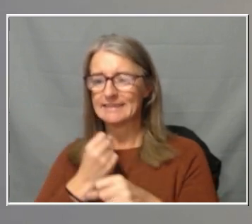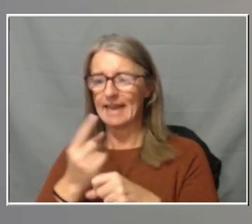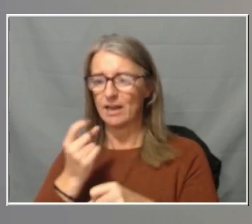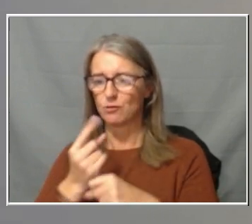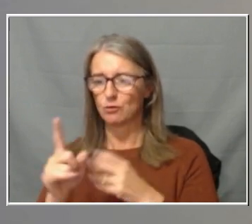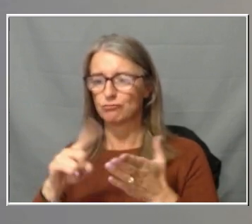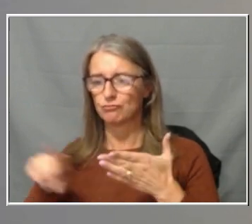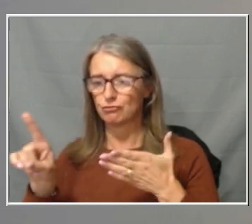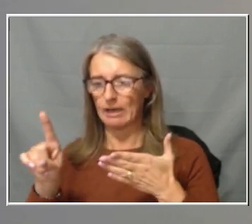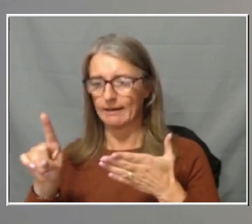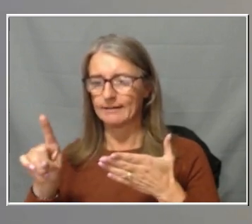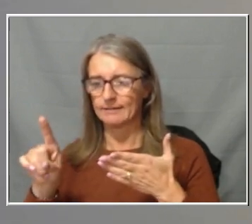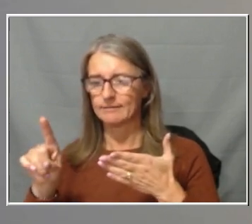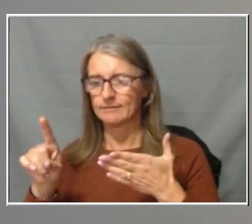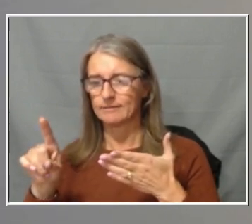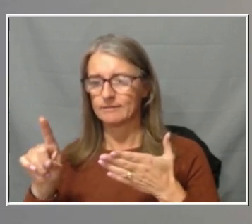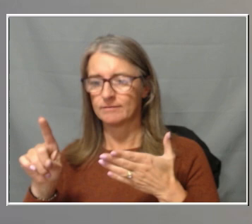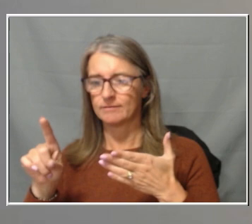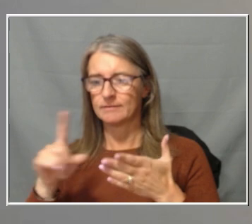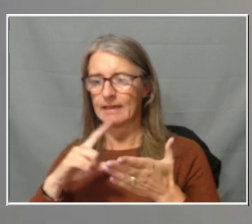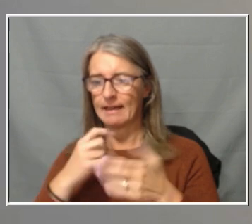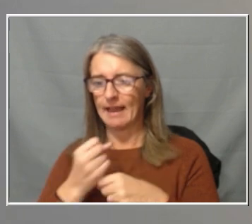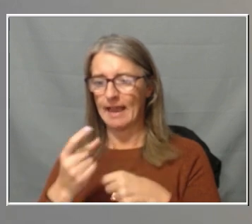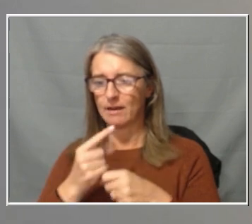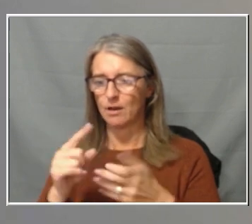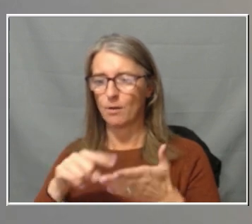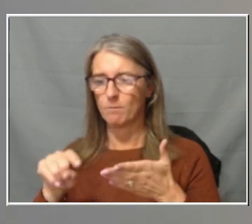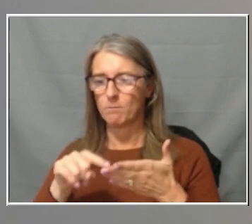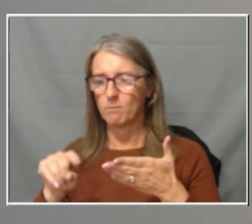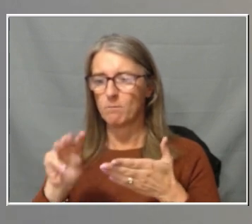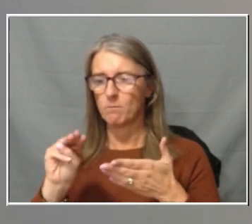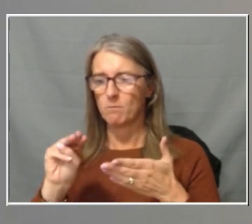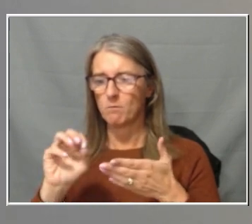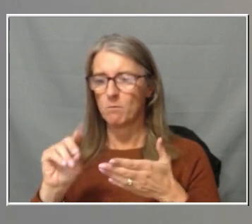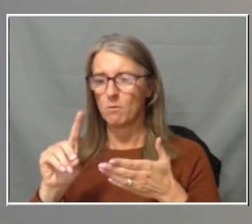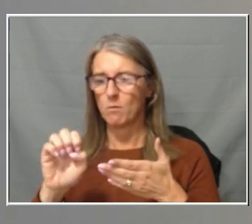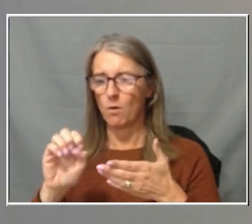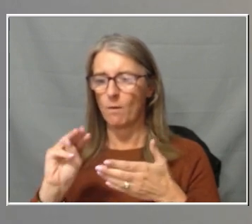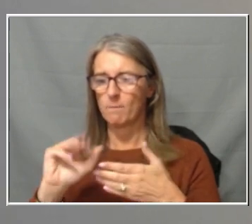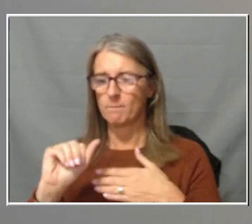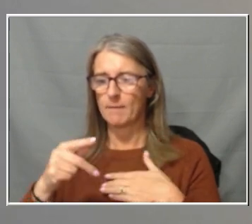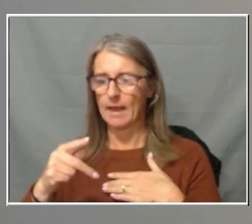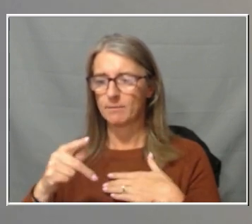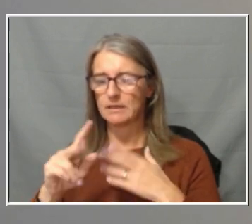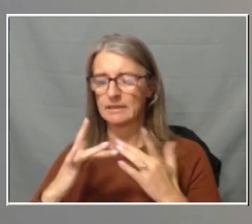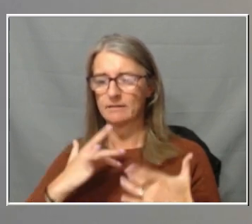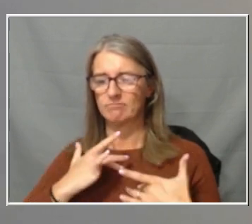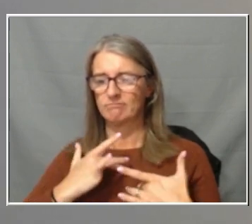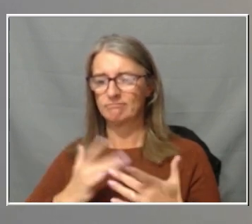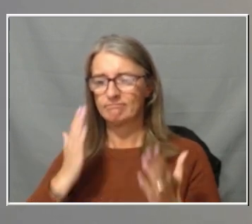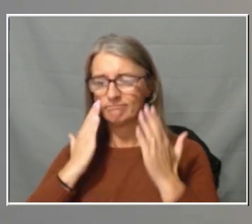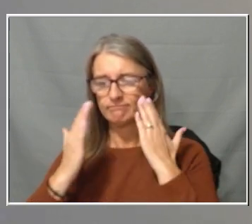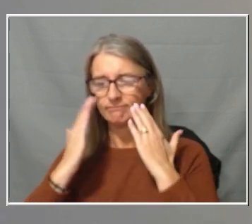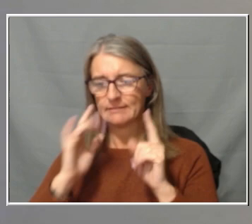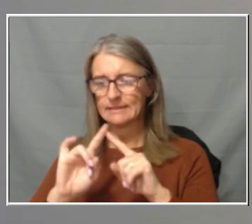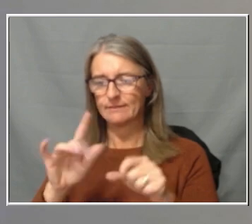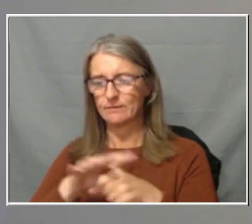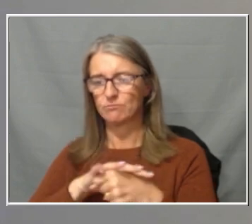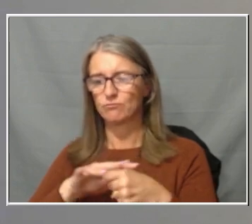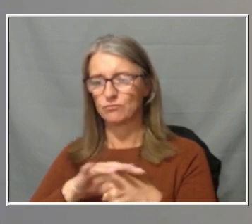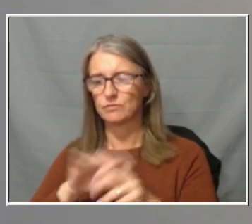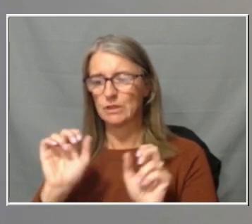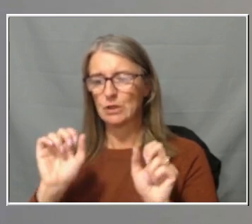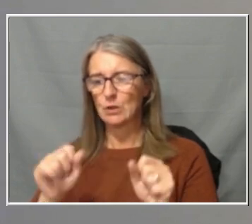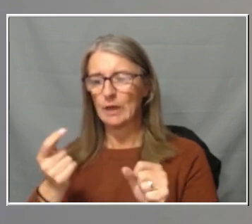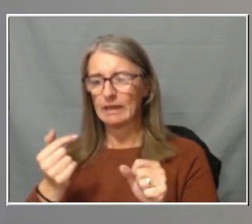check, and it's an annual mole map. And usually I'm pretty aware of all the different areas that could